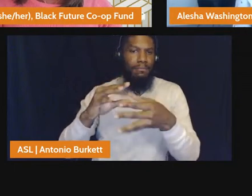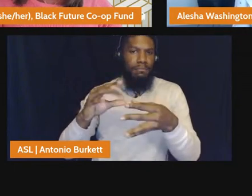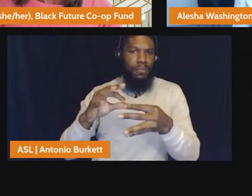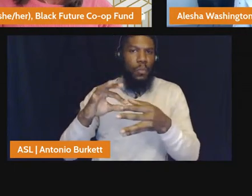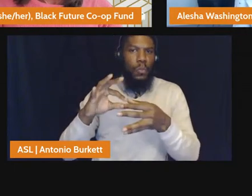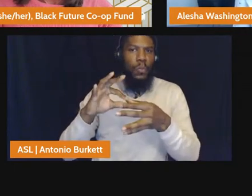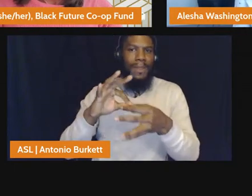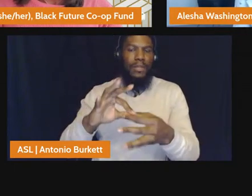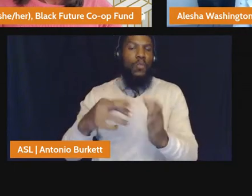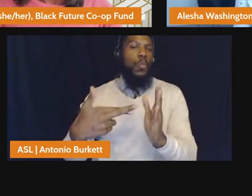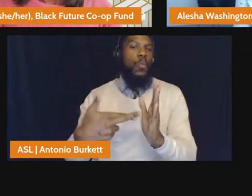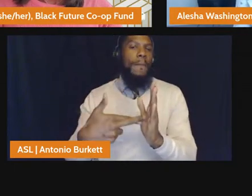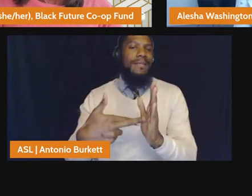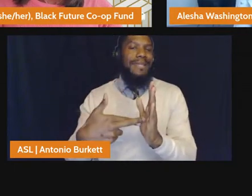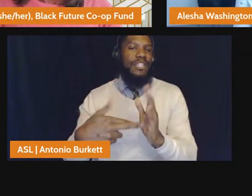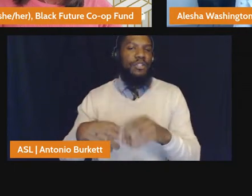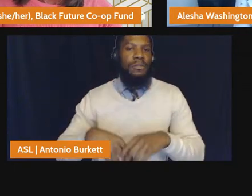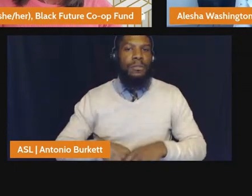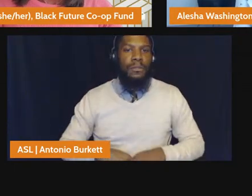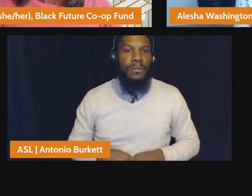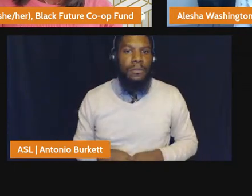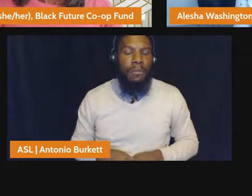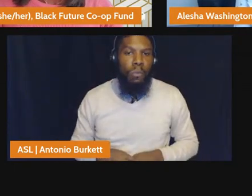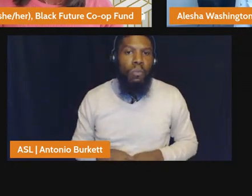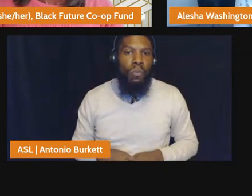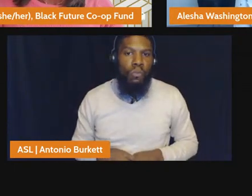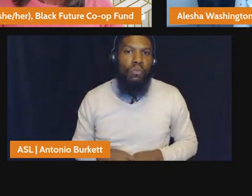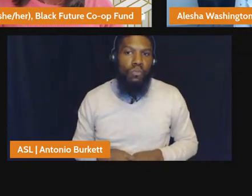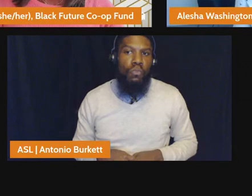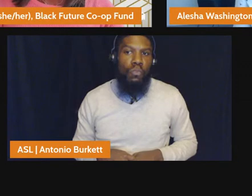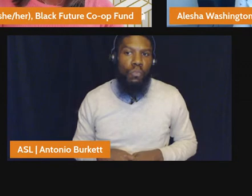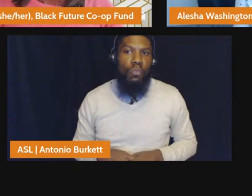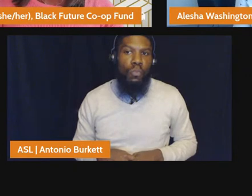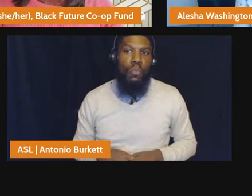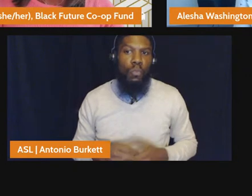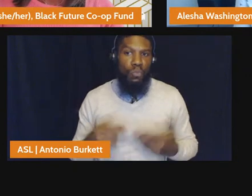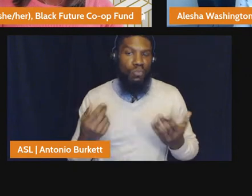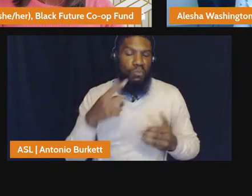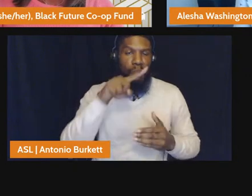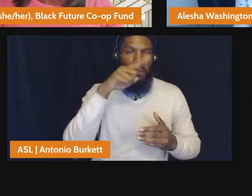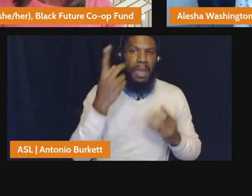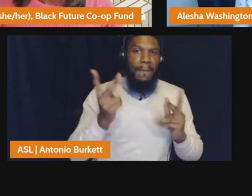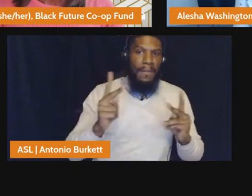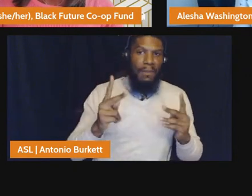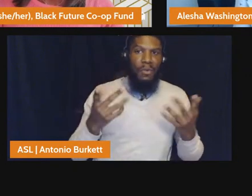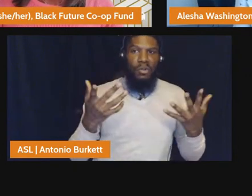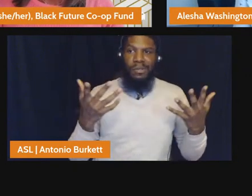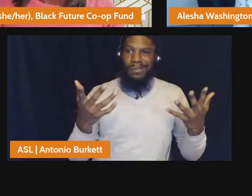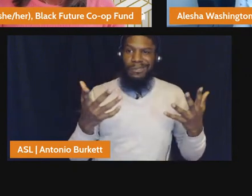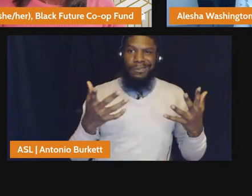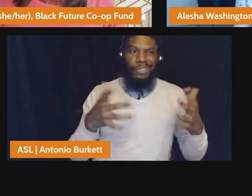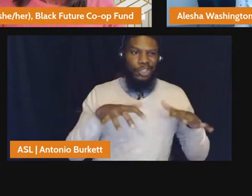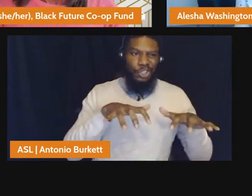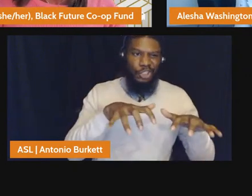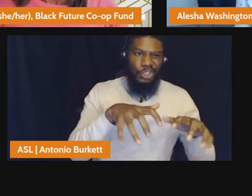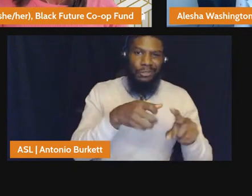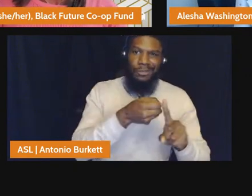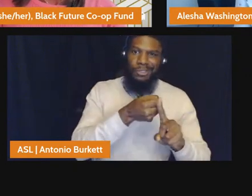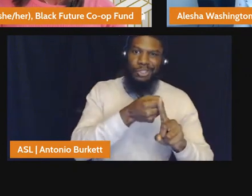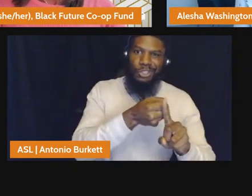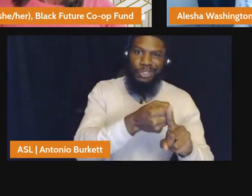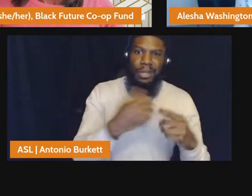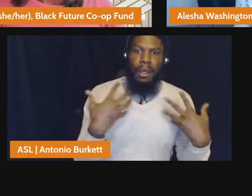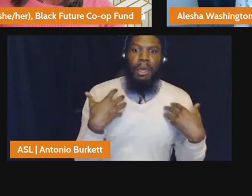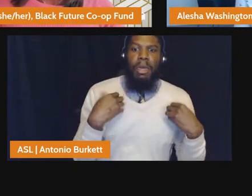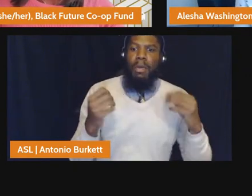because I think also if we are disproportionately as Black people experiencing health inequities or